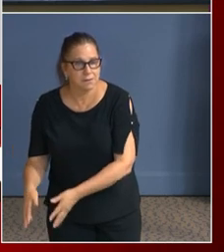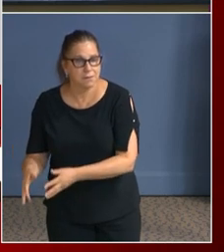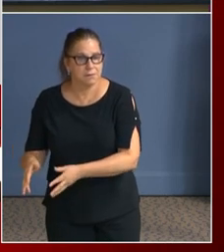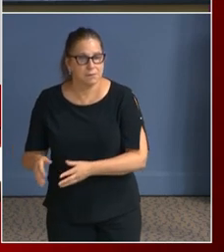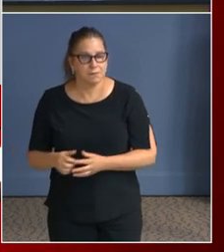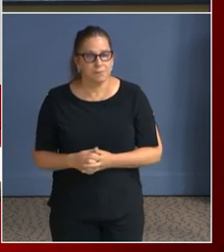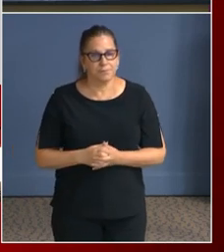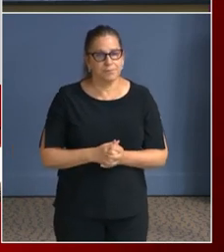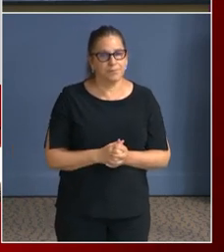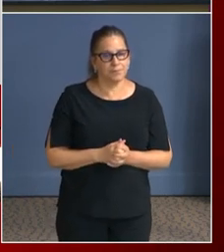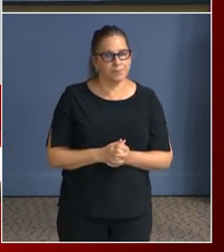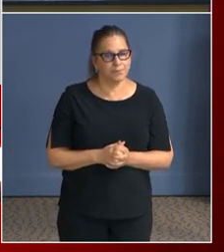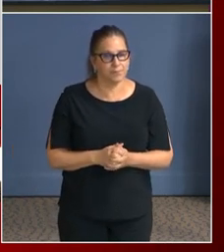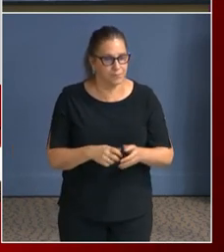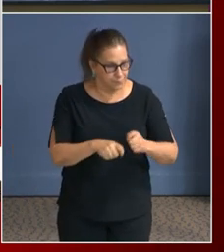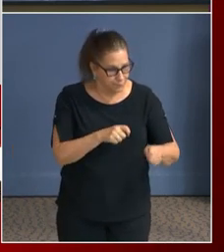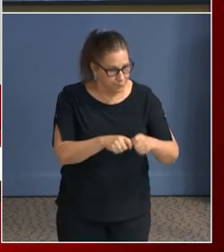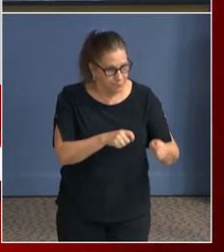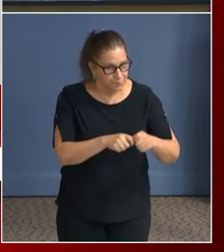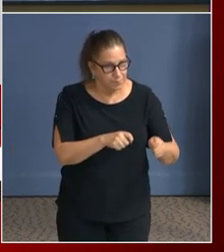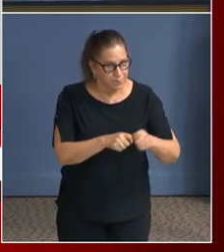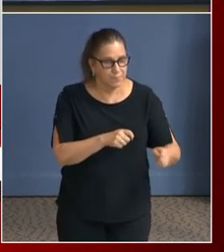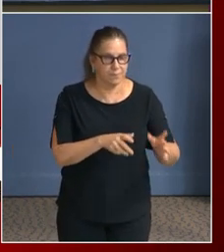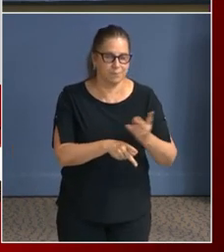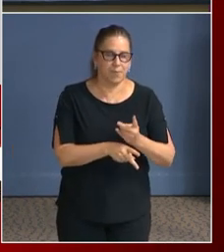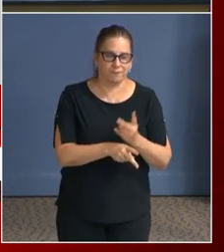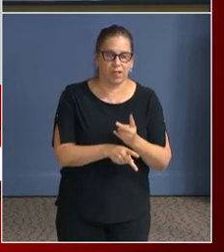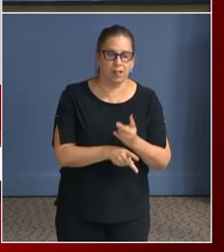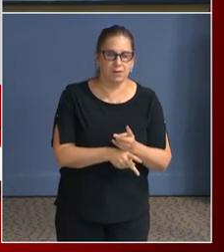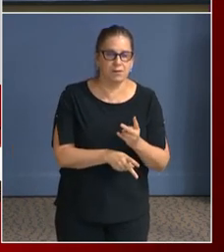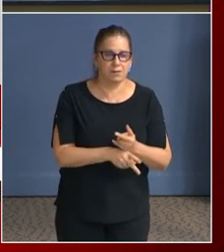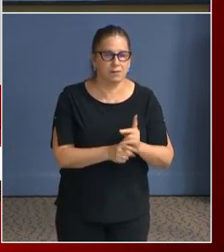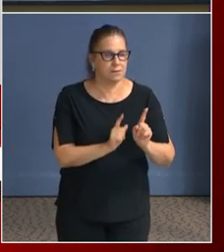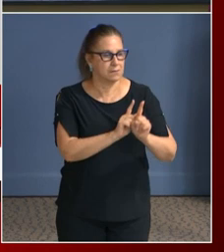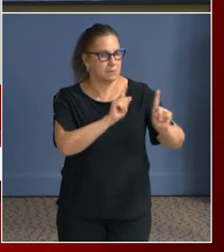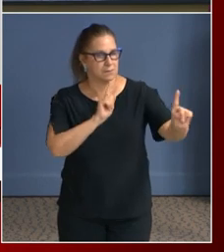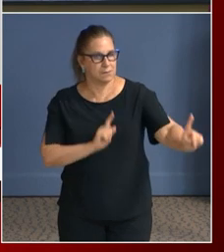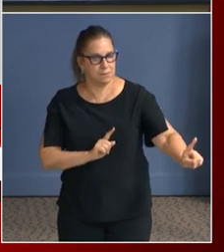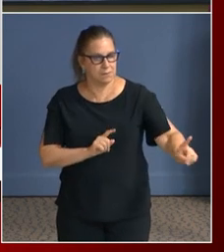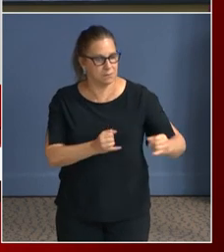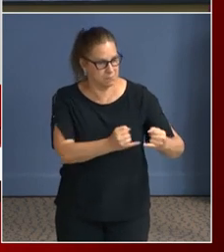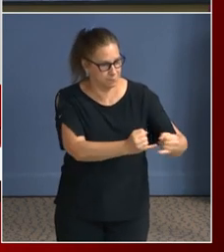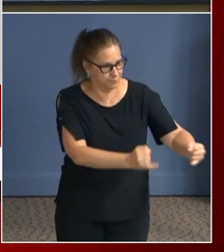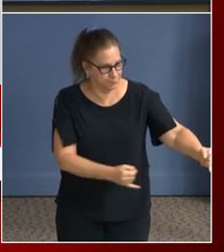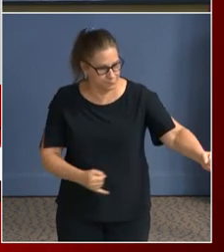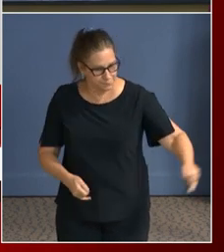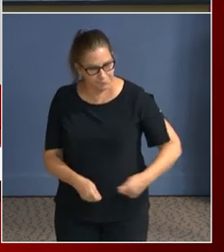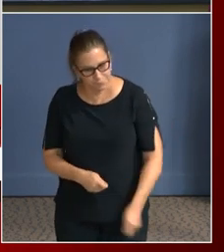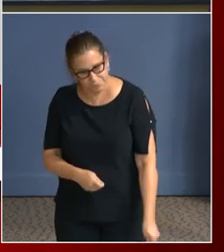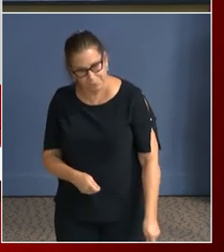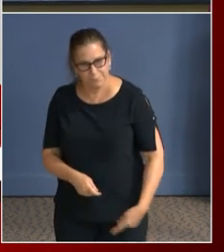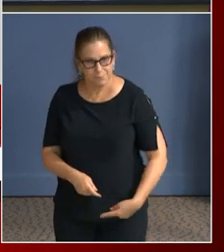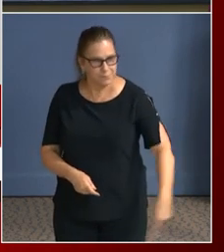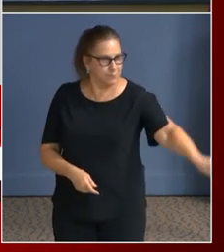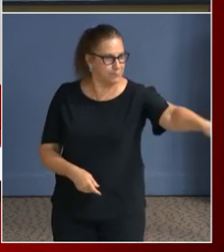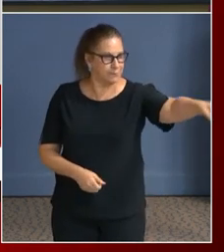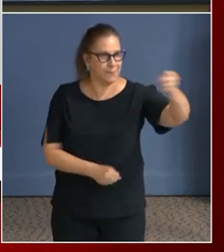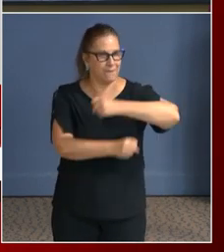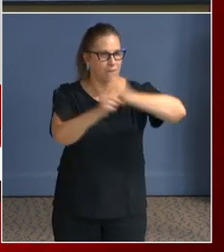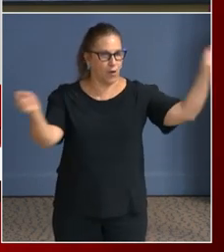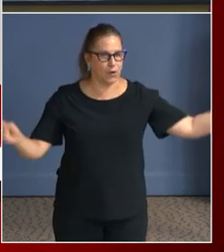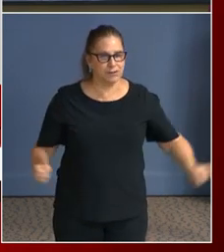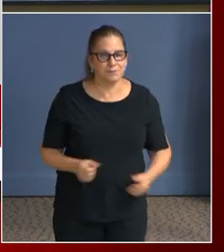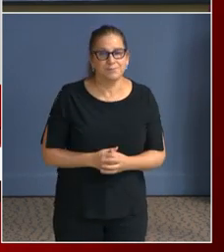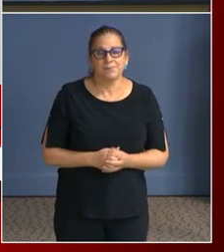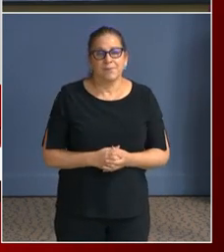fireworks. So these are all very good tips to follow. I want to end by thanking Chief